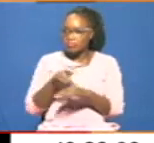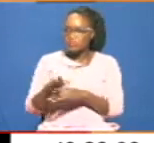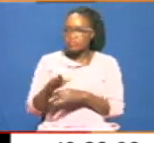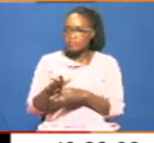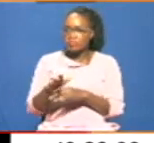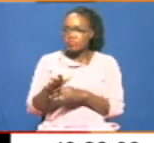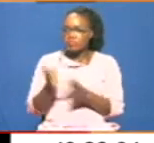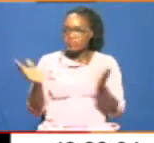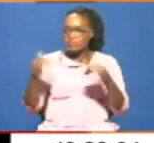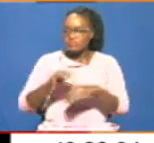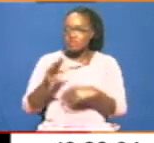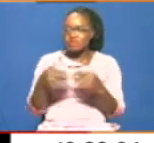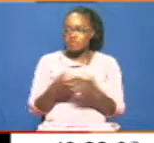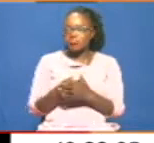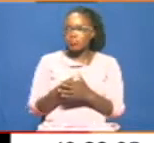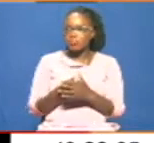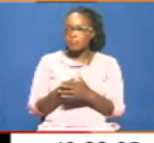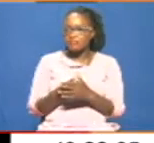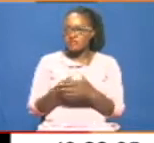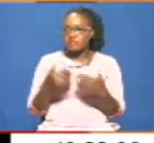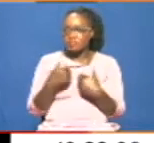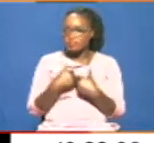forums. They have,